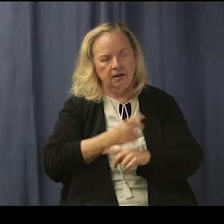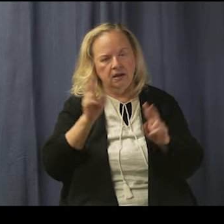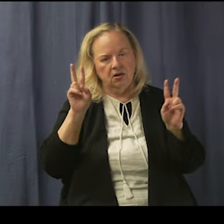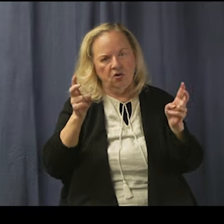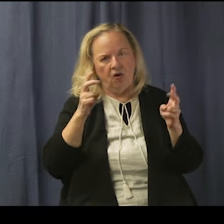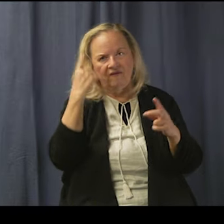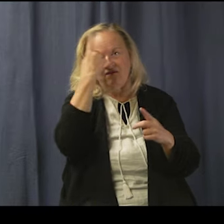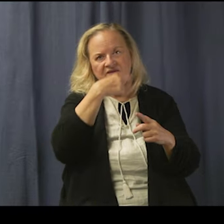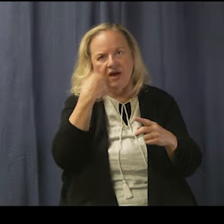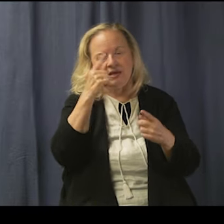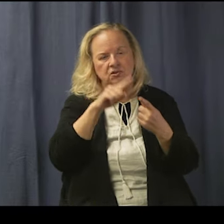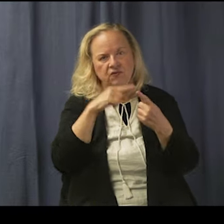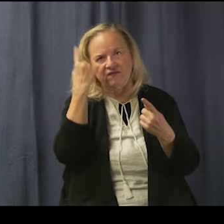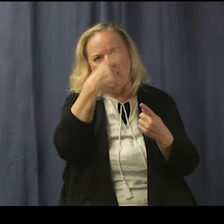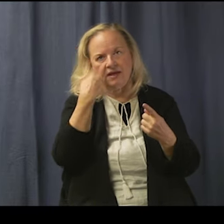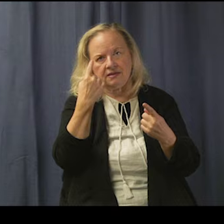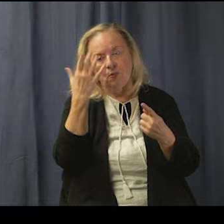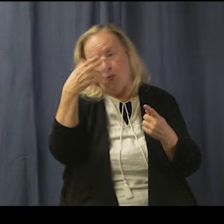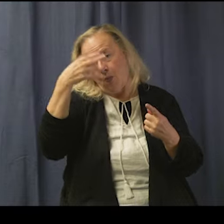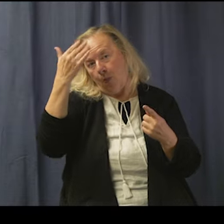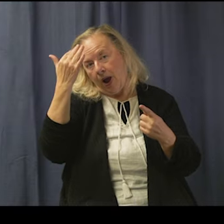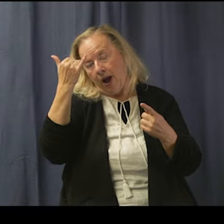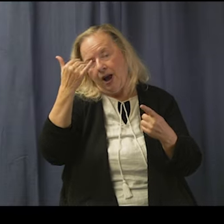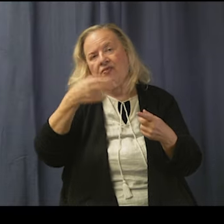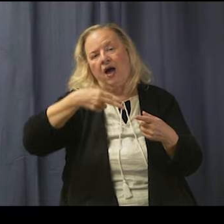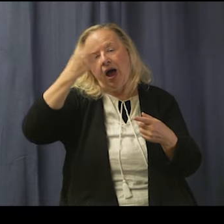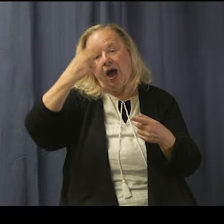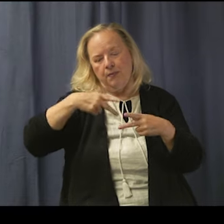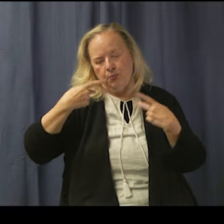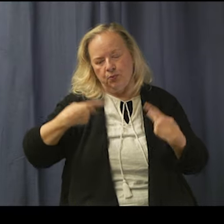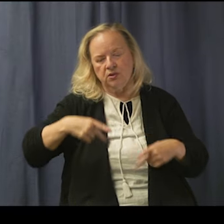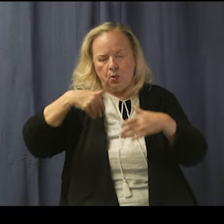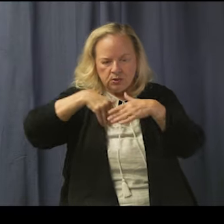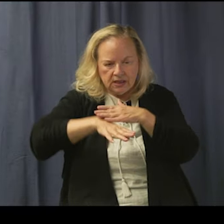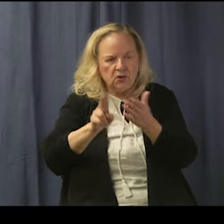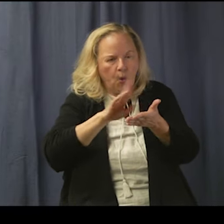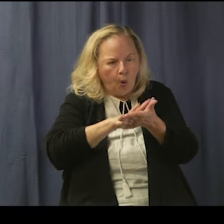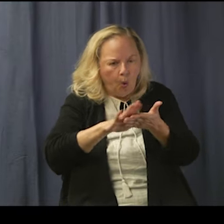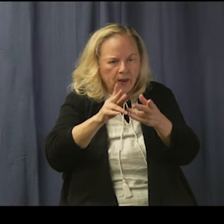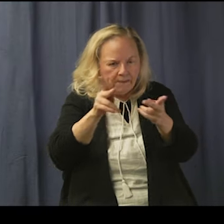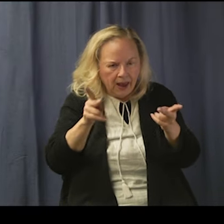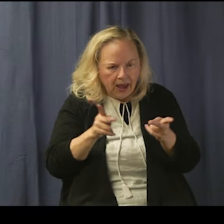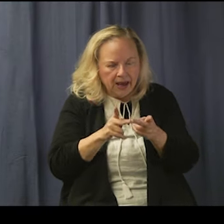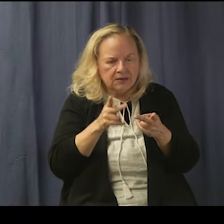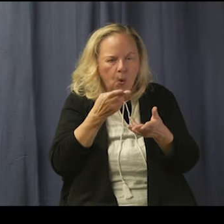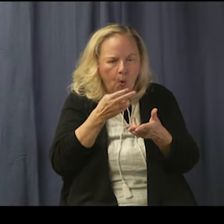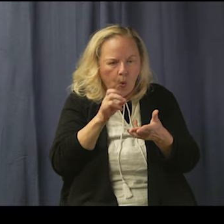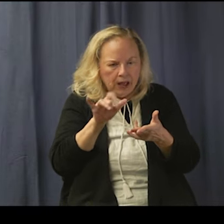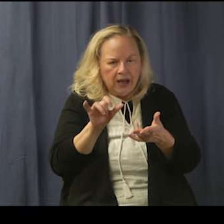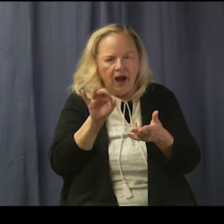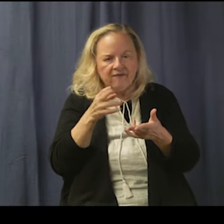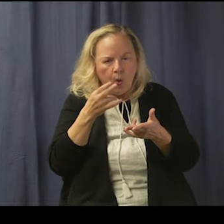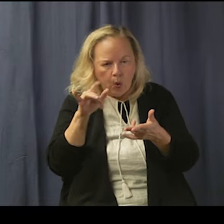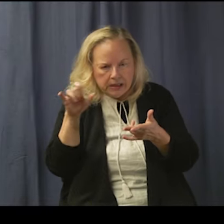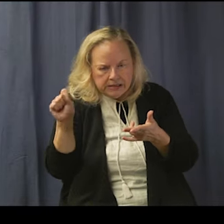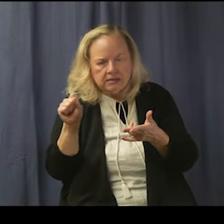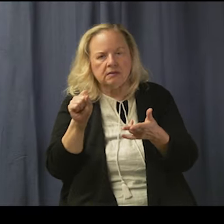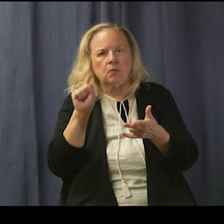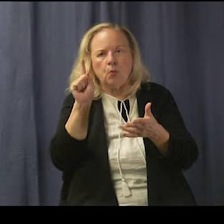called face-to-face. Because the high priest goes in, he's in the Holy of Holies once a year. This tells you this will